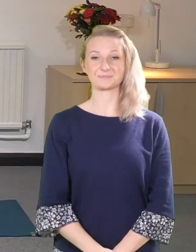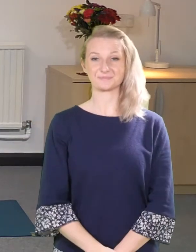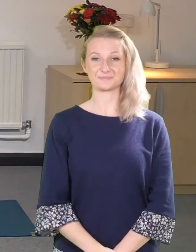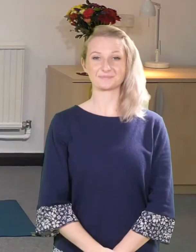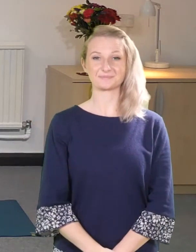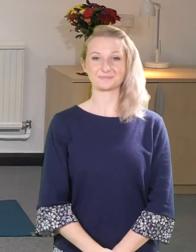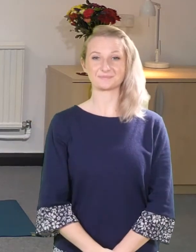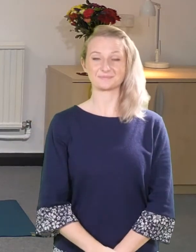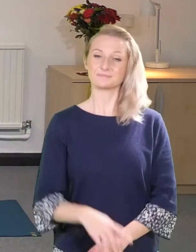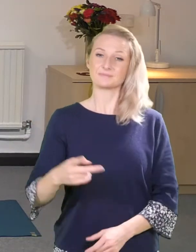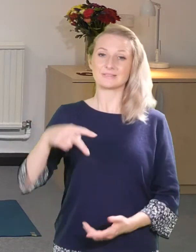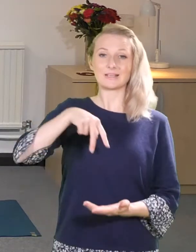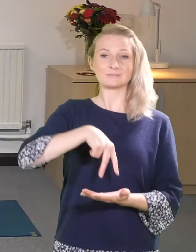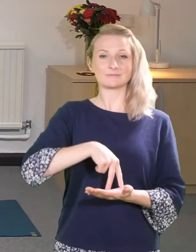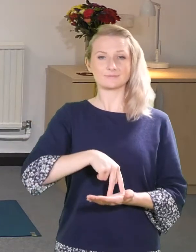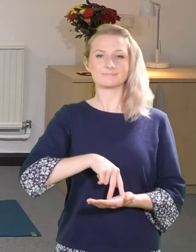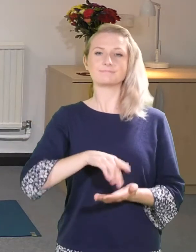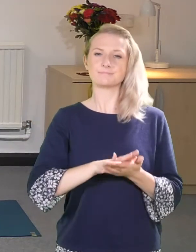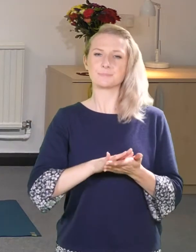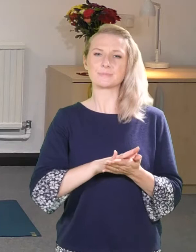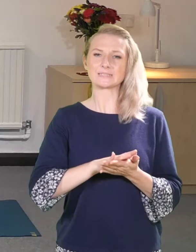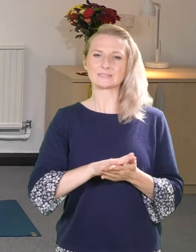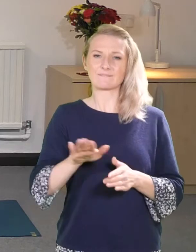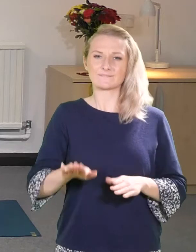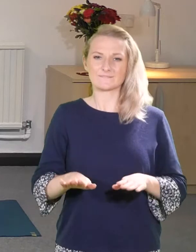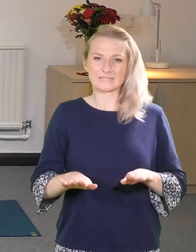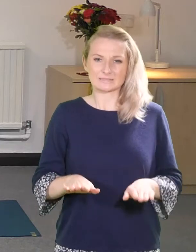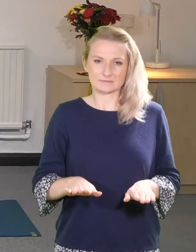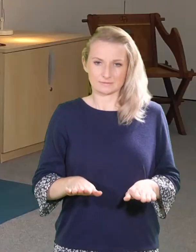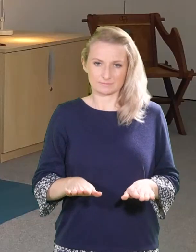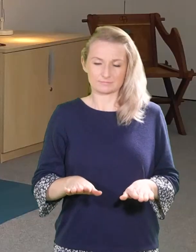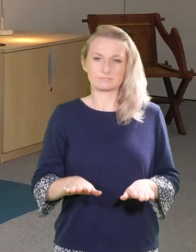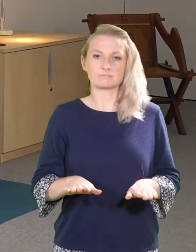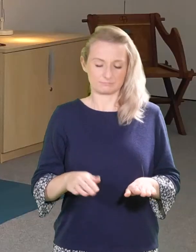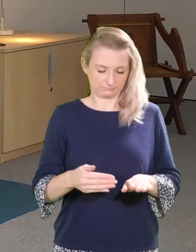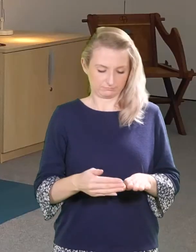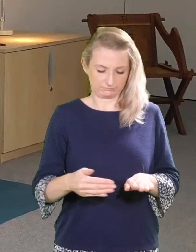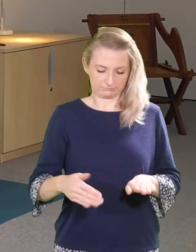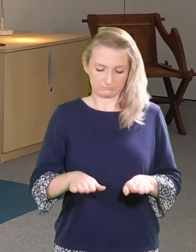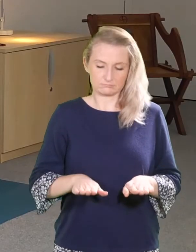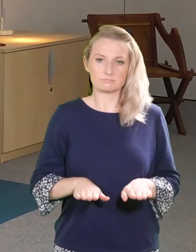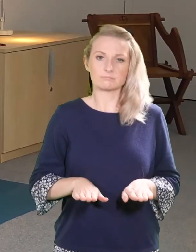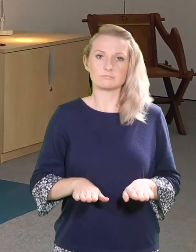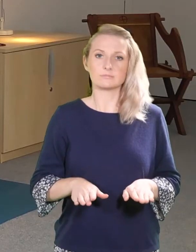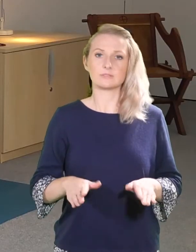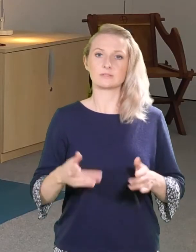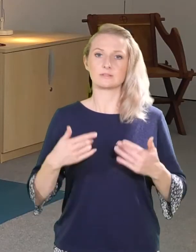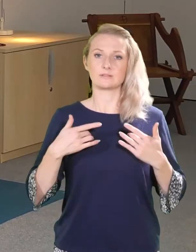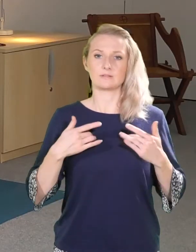And when you're standing upright, have your feet parallel, flat on the floor. Bring your hands to your